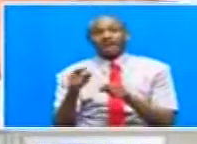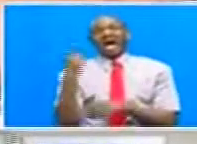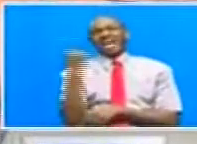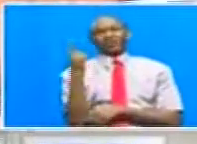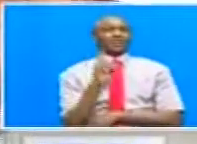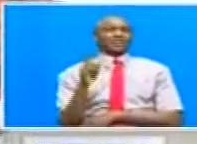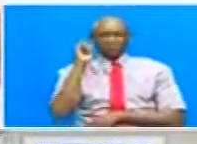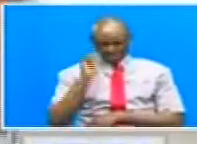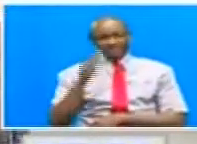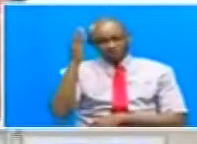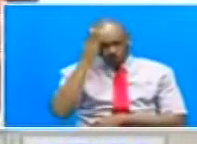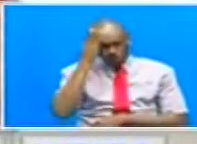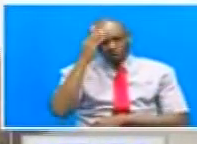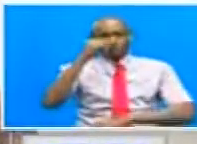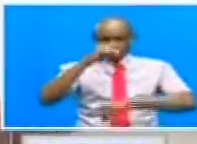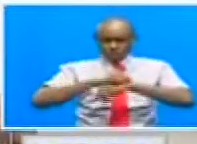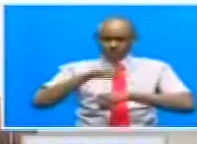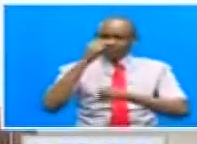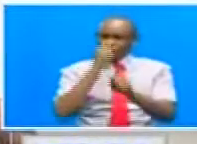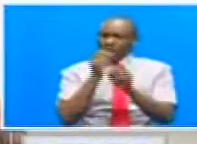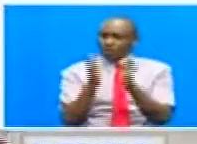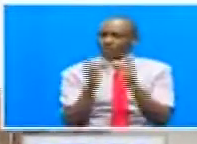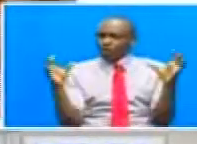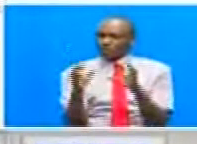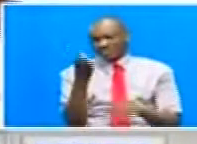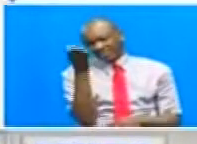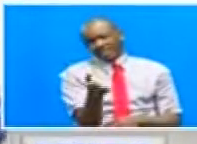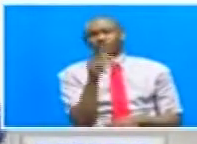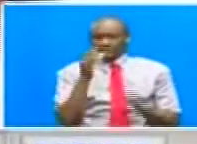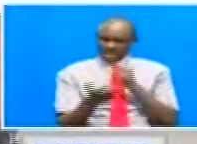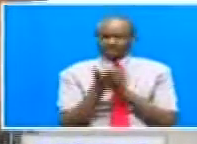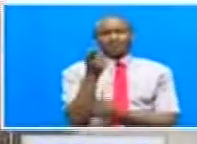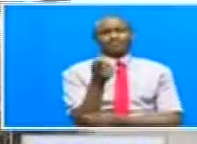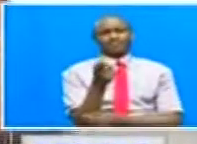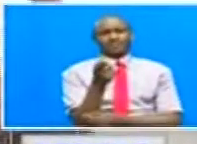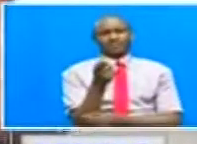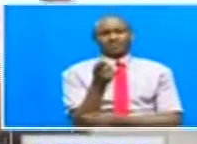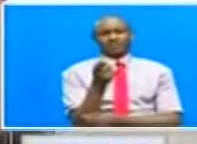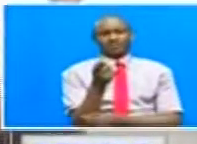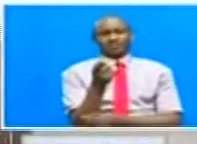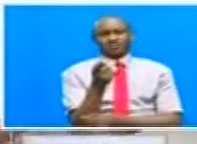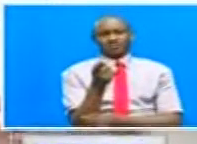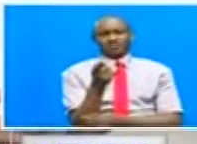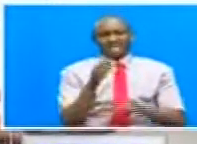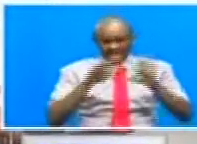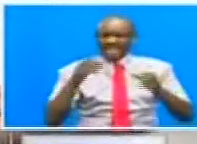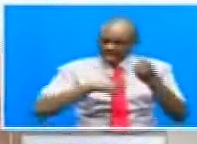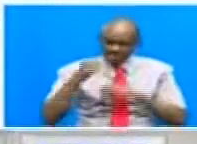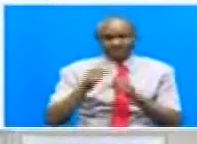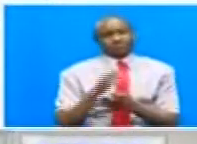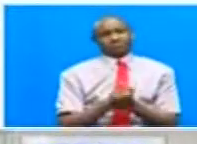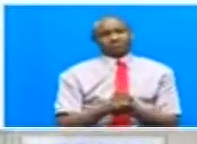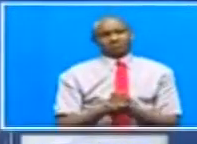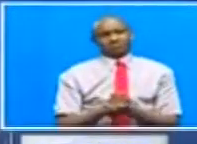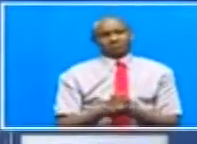All we need to find a way of the schools working with the communities around to help us to to make those land active. Mm-hmm. I think